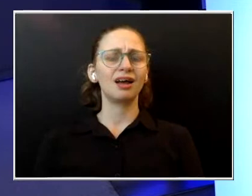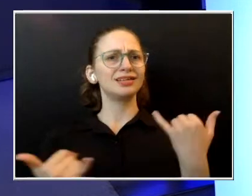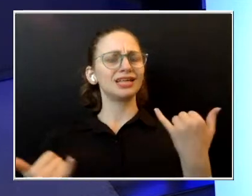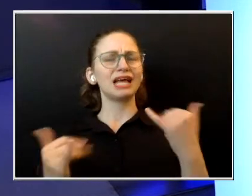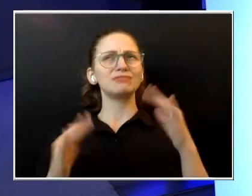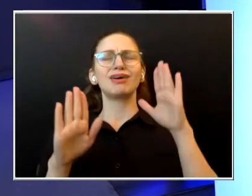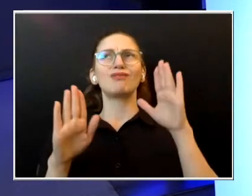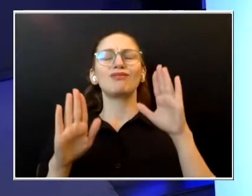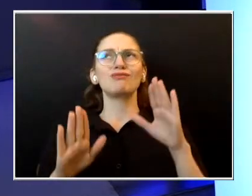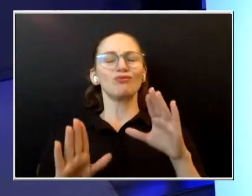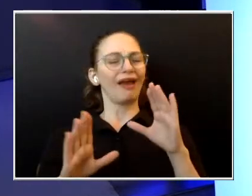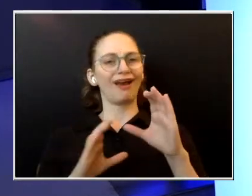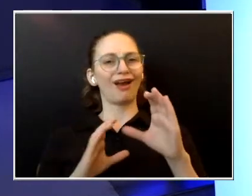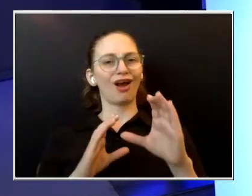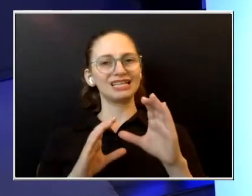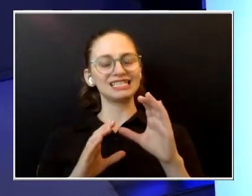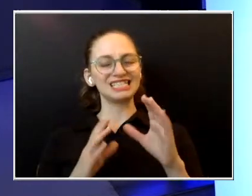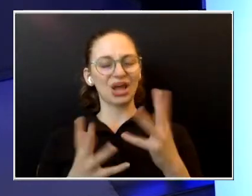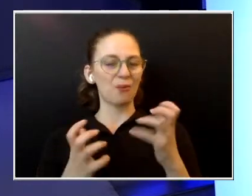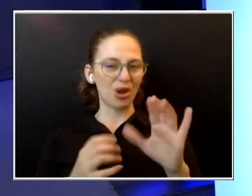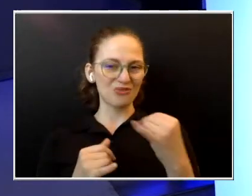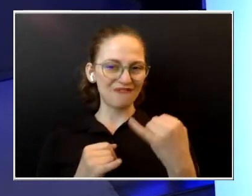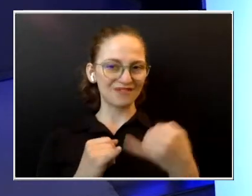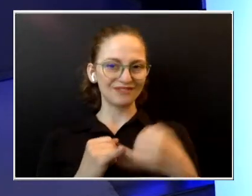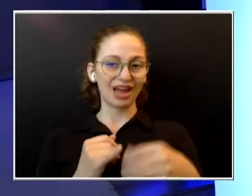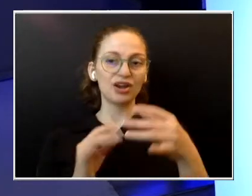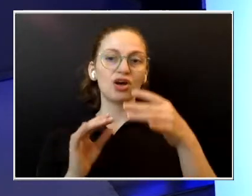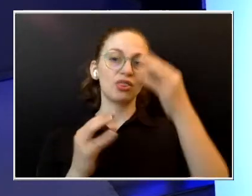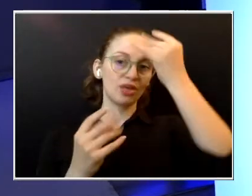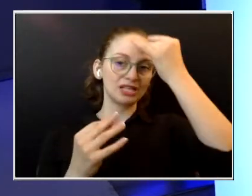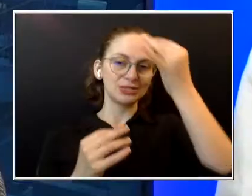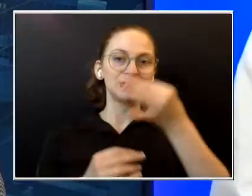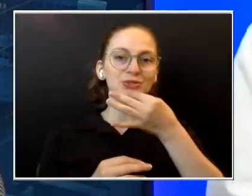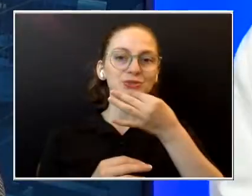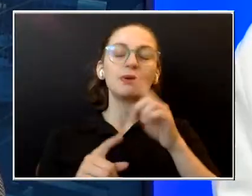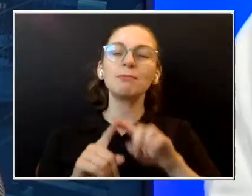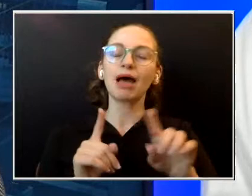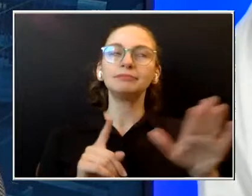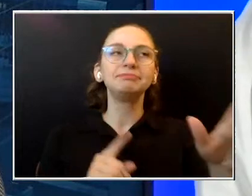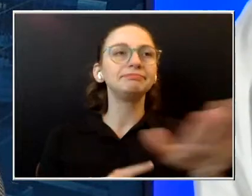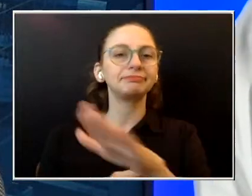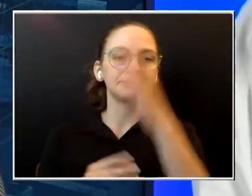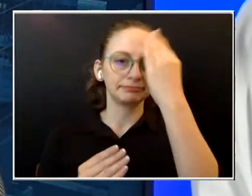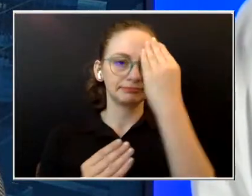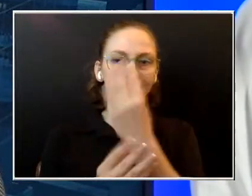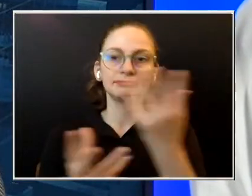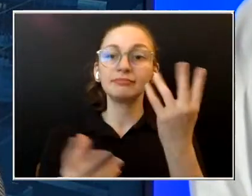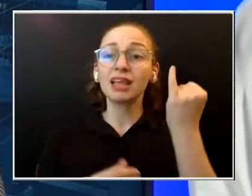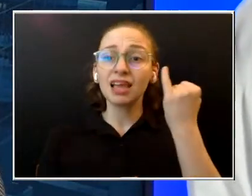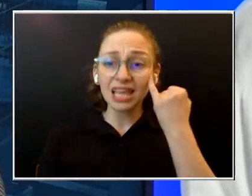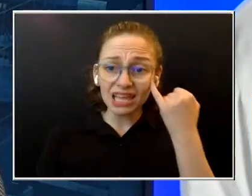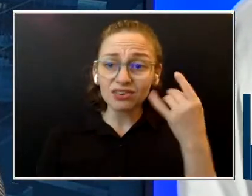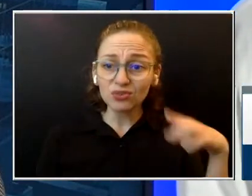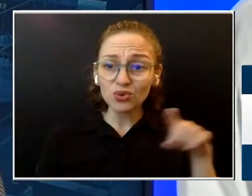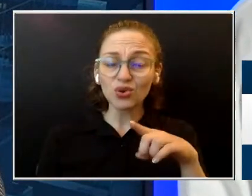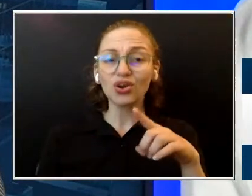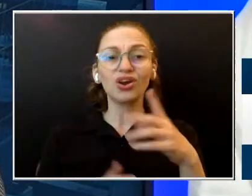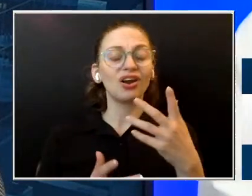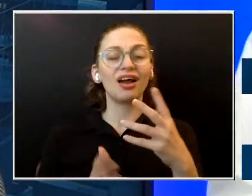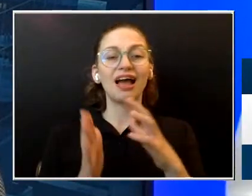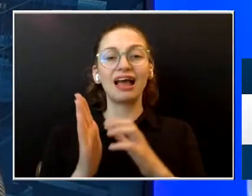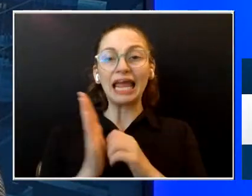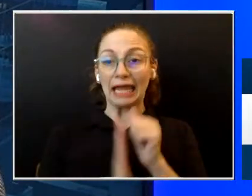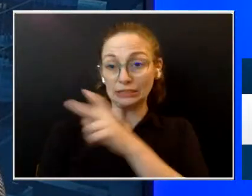grab your final thoughts in just a moment, but just as a comment. If you're a cancer patient, this is why you go to a comprehensive cancer cancer center,